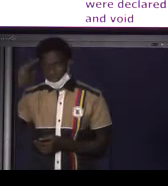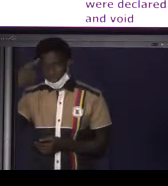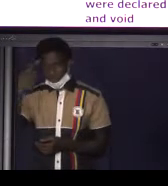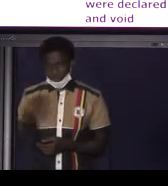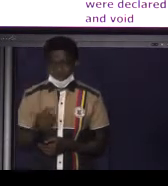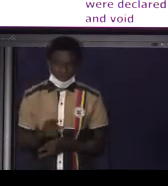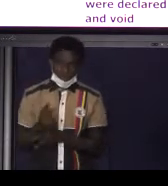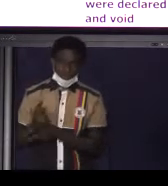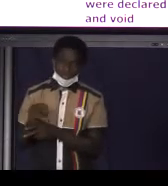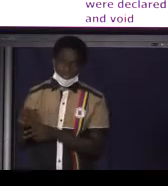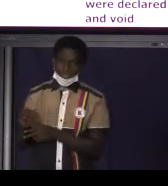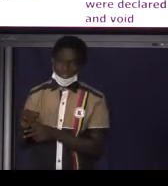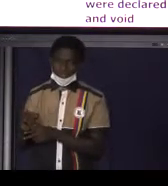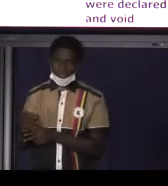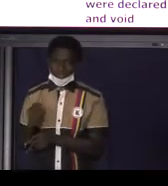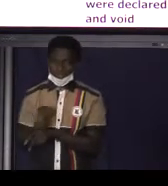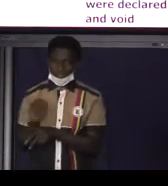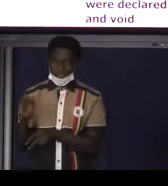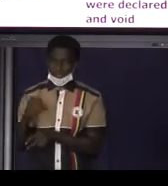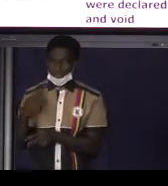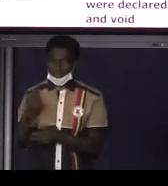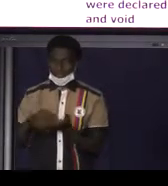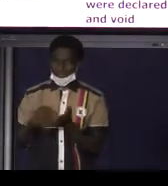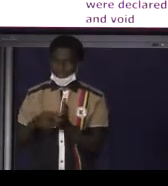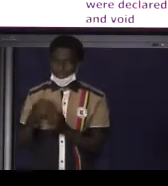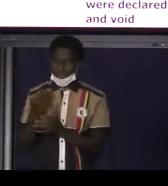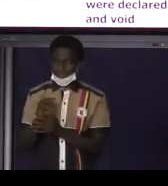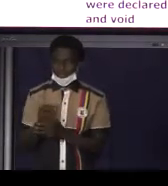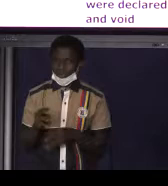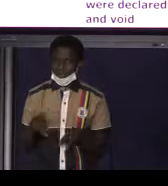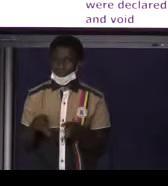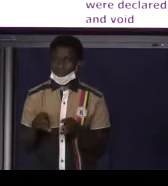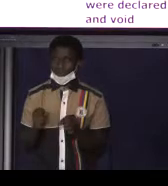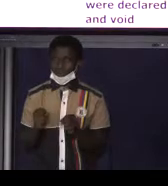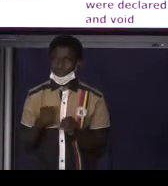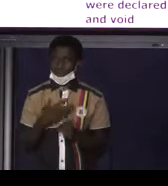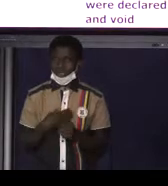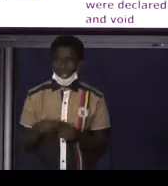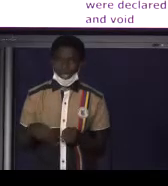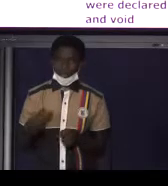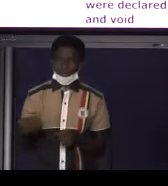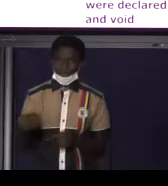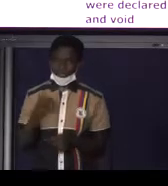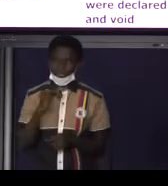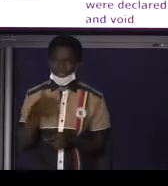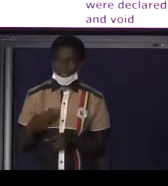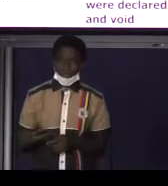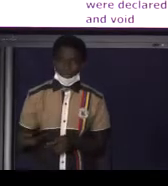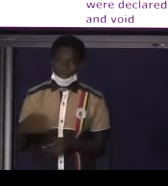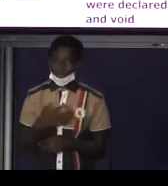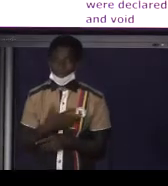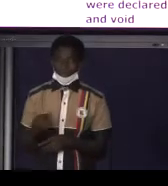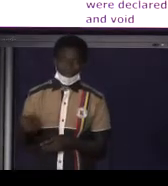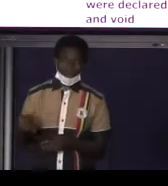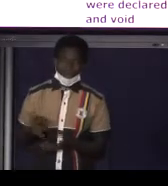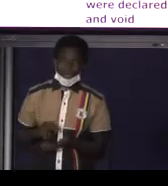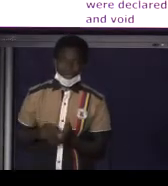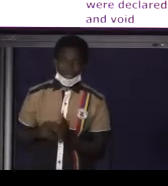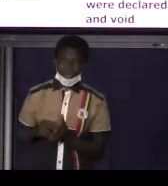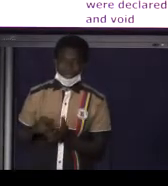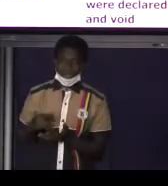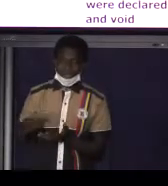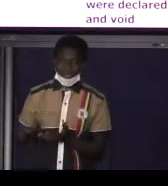safeguarding jobs. So, the meaning of ways and means is methods and resources.